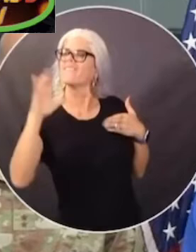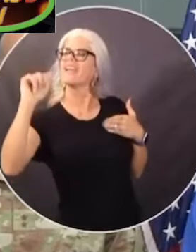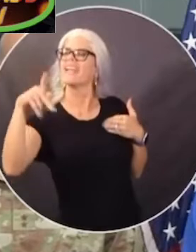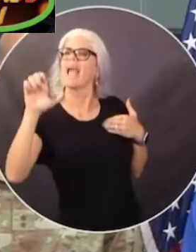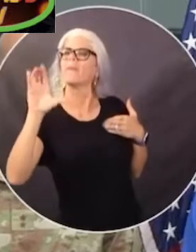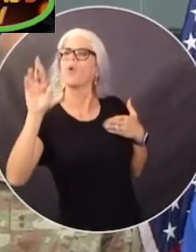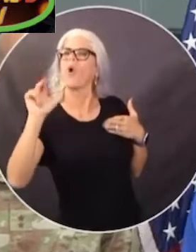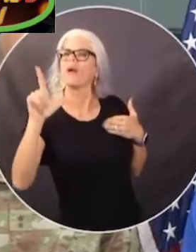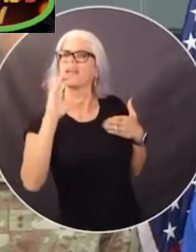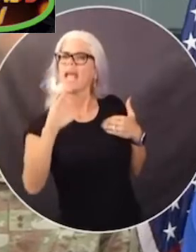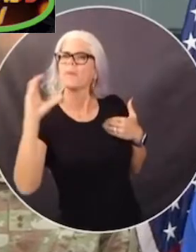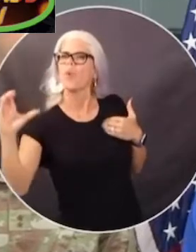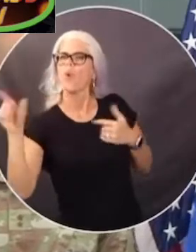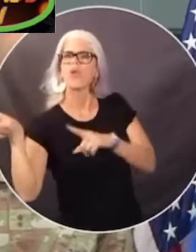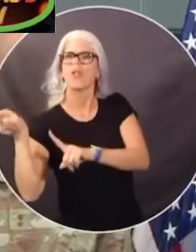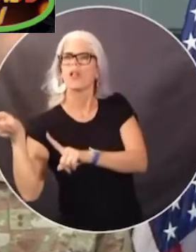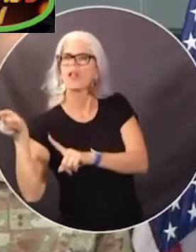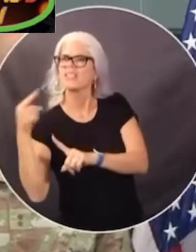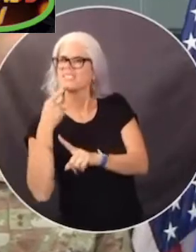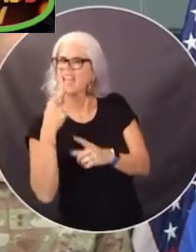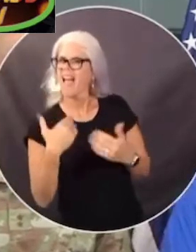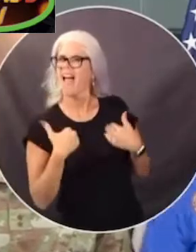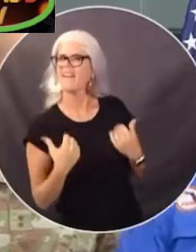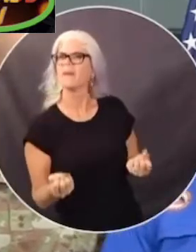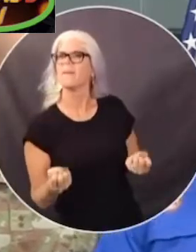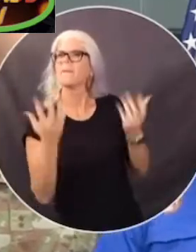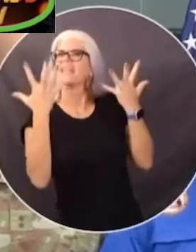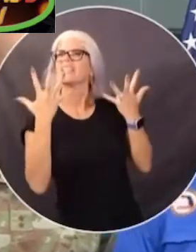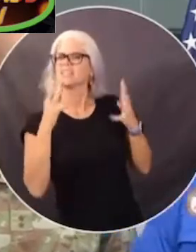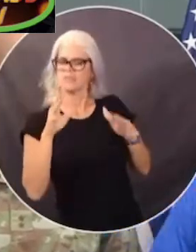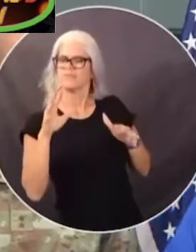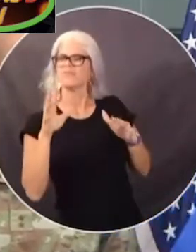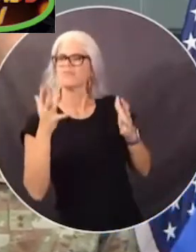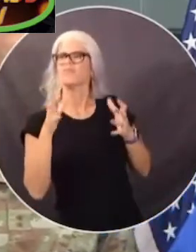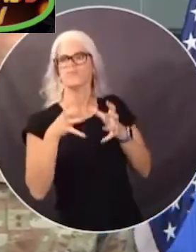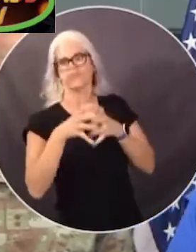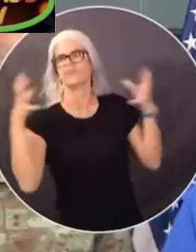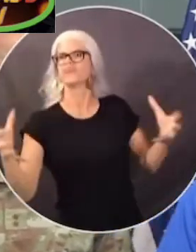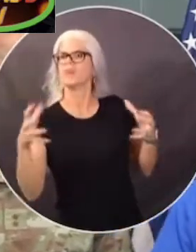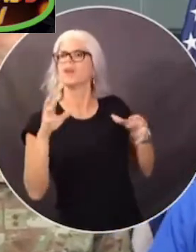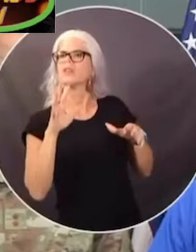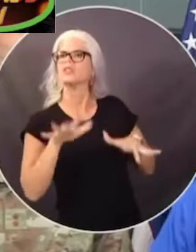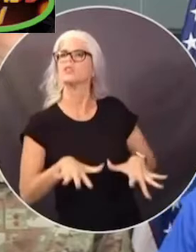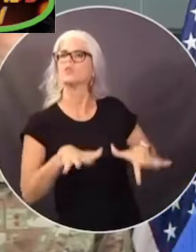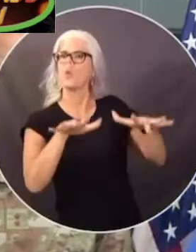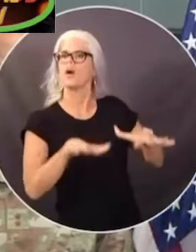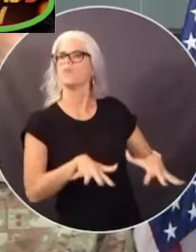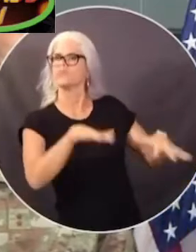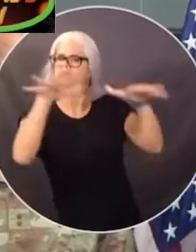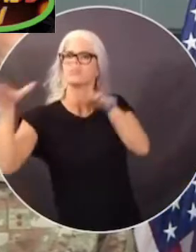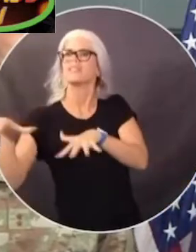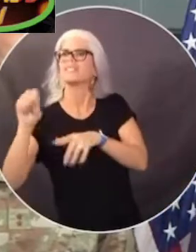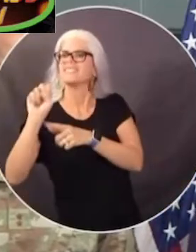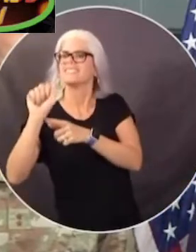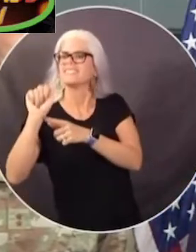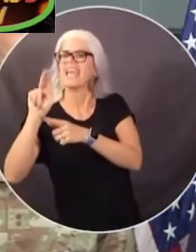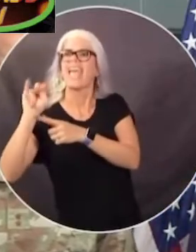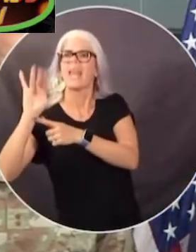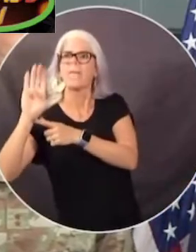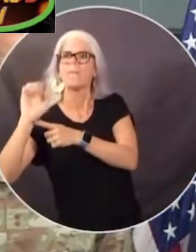there's a lot of storm surges in that area. Sanibel and Captiva are getting hammered right now. I'm just wondering